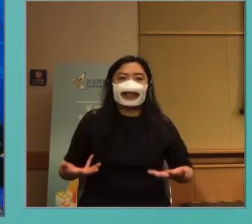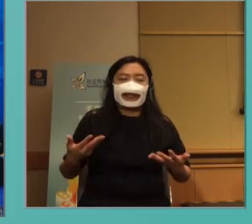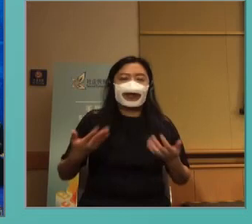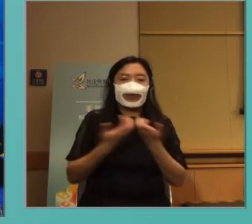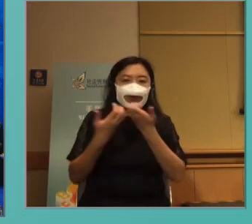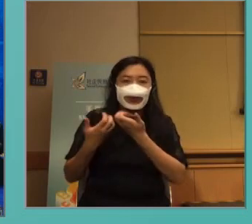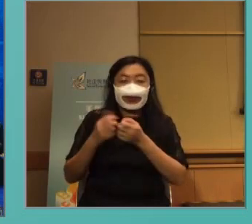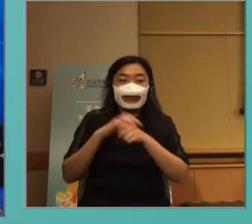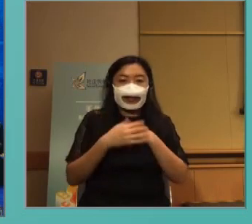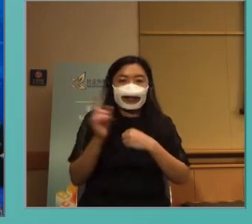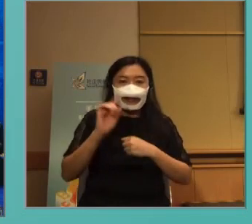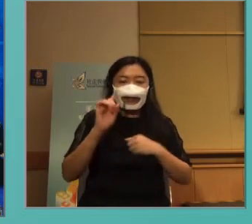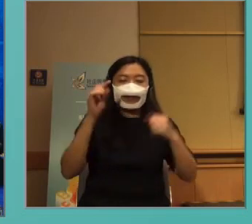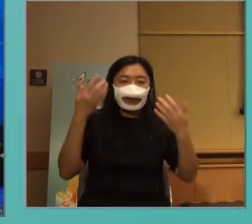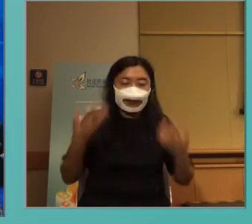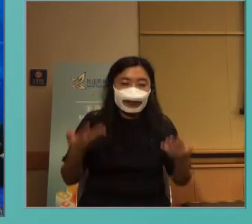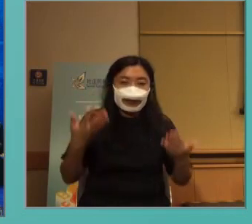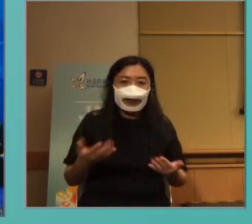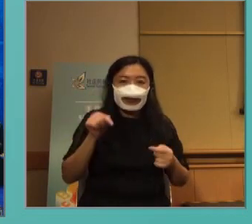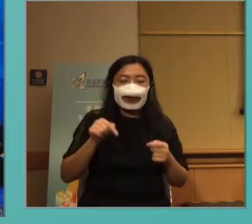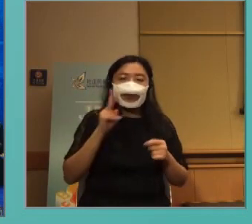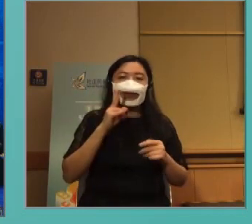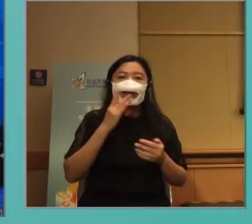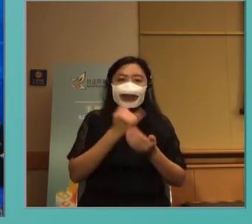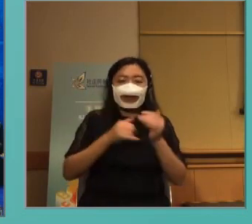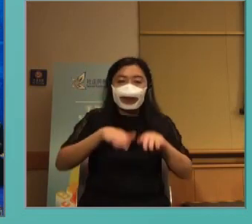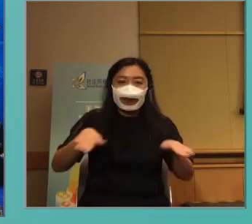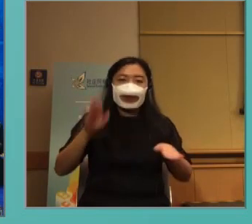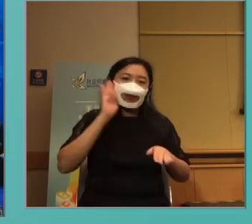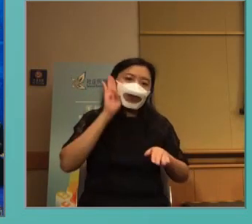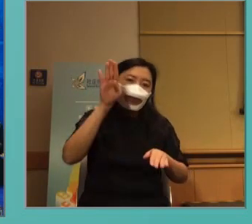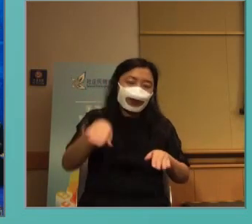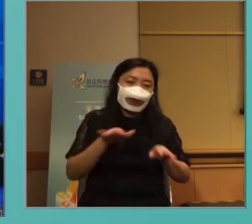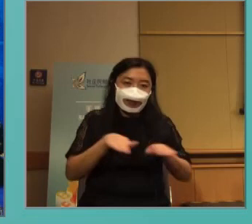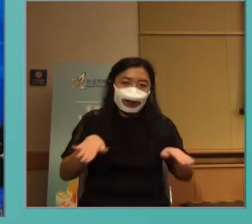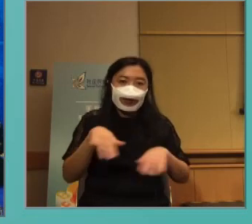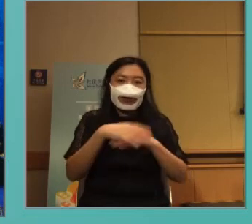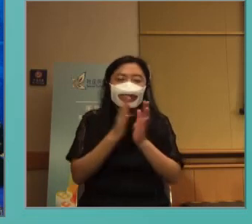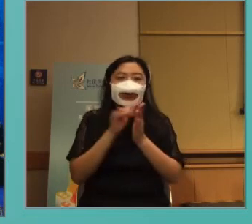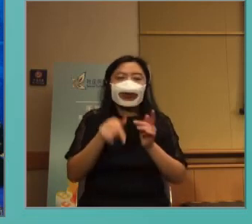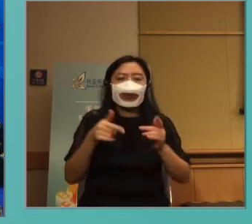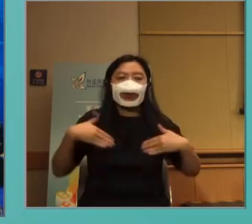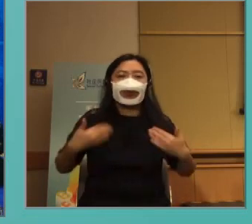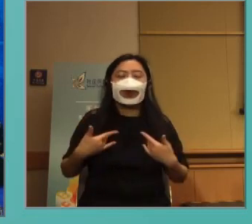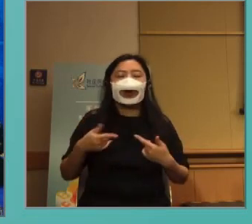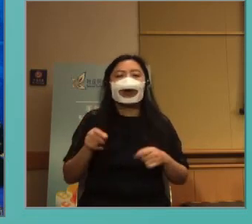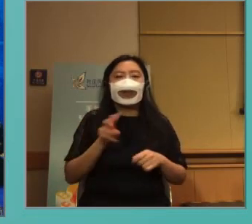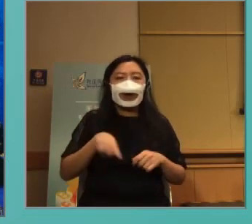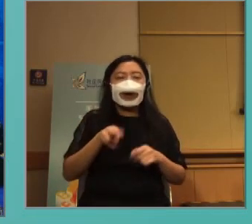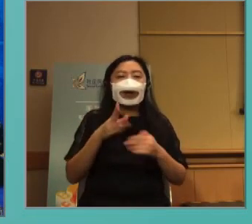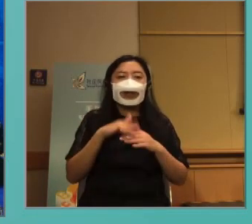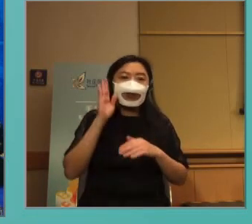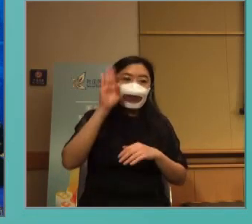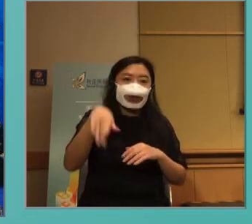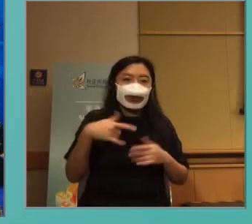playground of our children and the future generation. It is not our playground. So we need to understand that. We are immigrants, they are natives. So